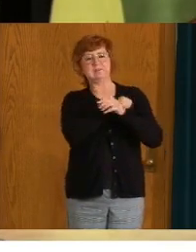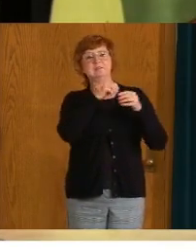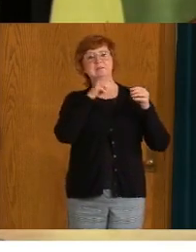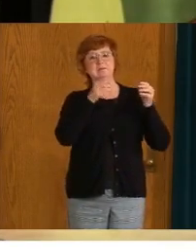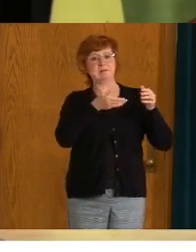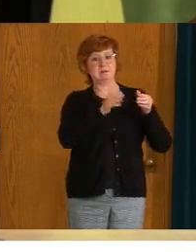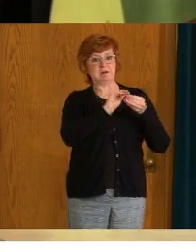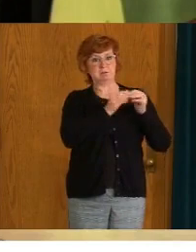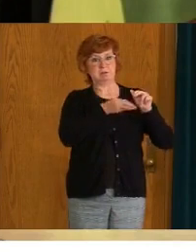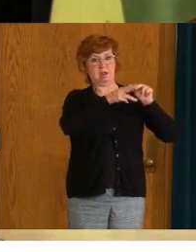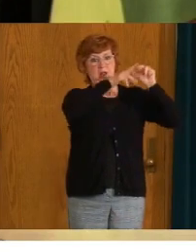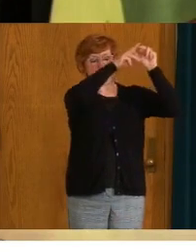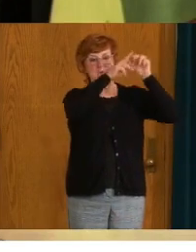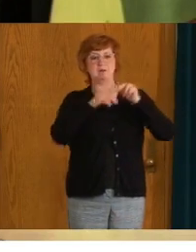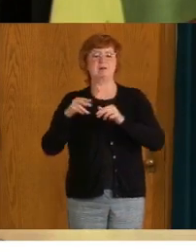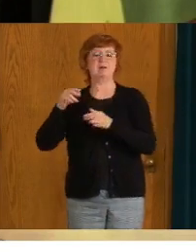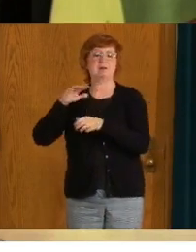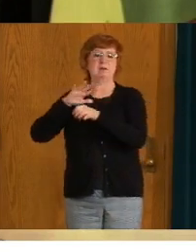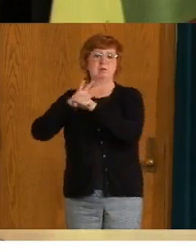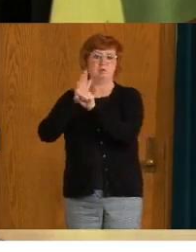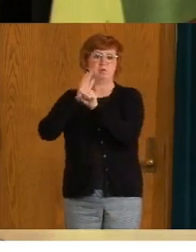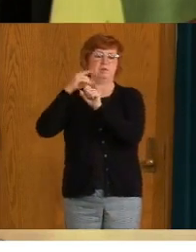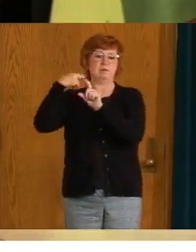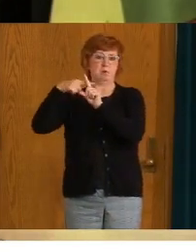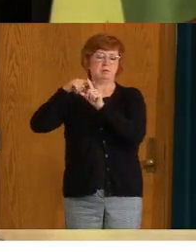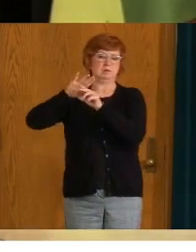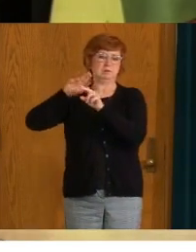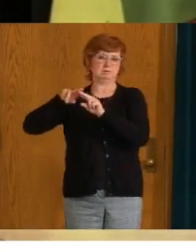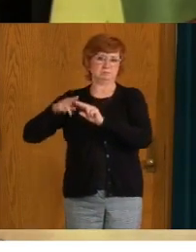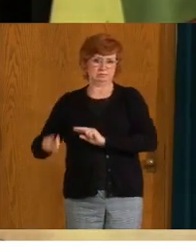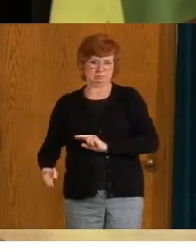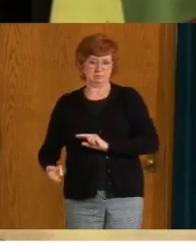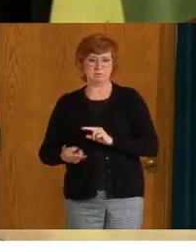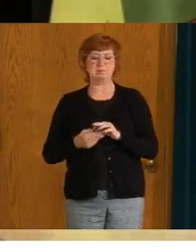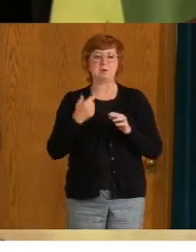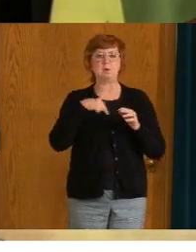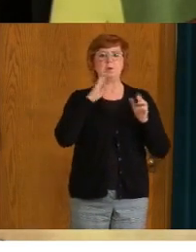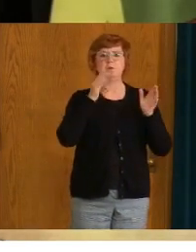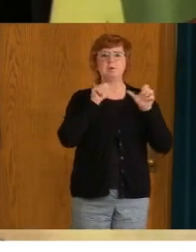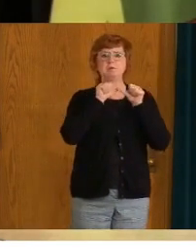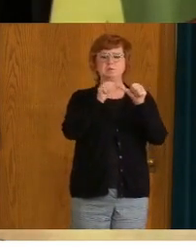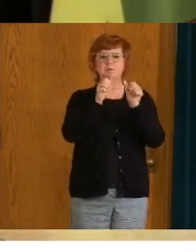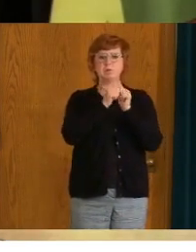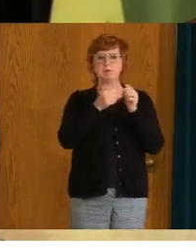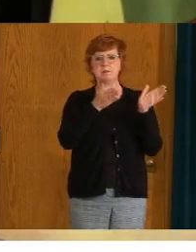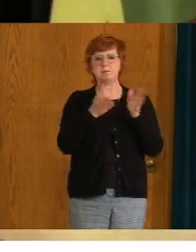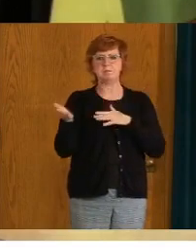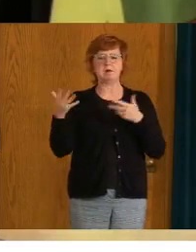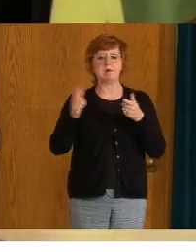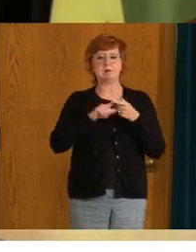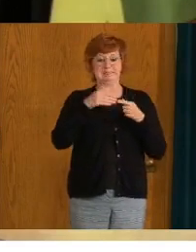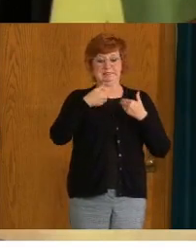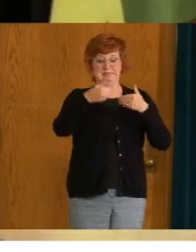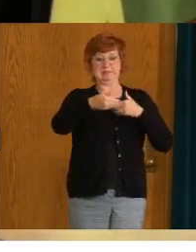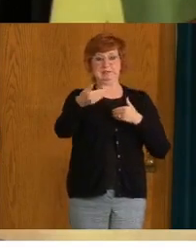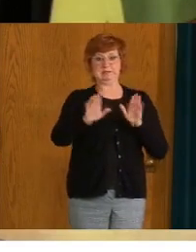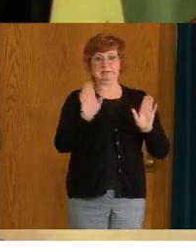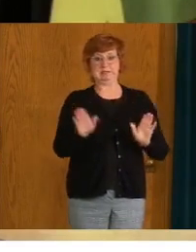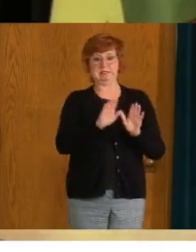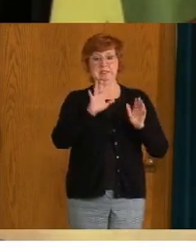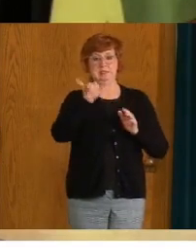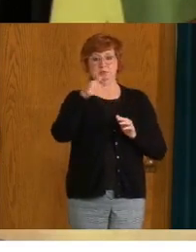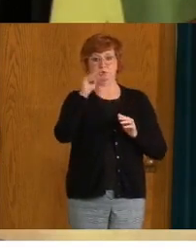reopening roadmap as we had planned. This Sunday, we will move to step 2 of that reopening. In step 2, capacity limits on retail